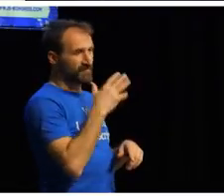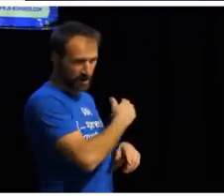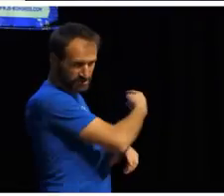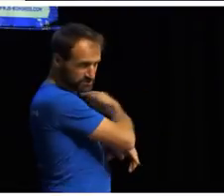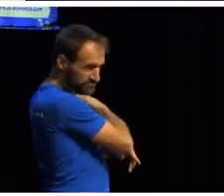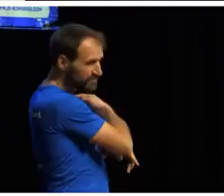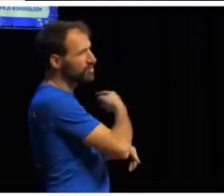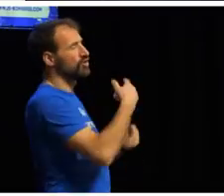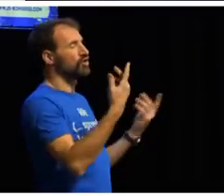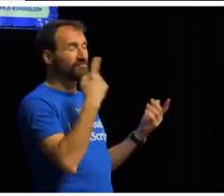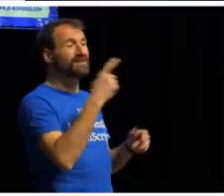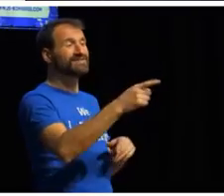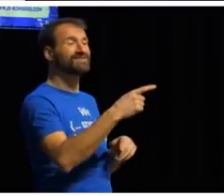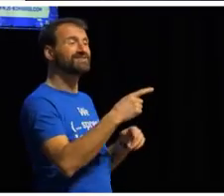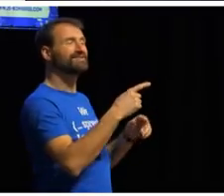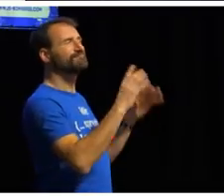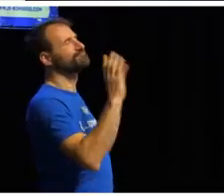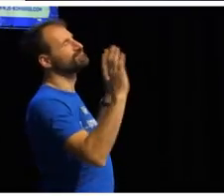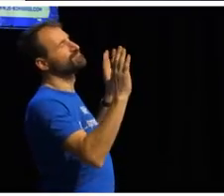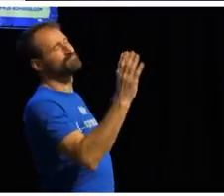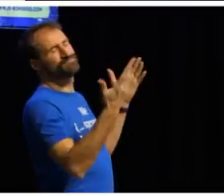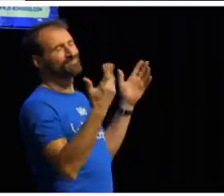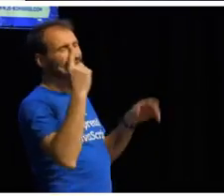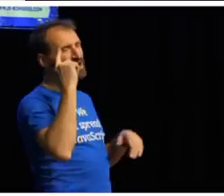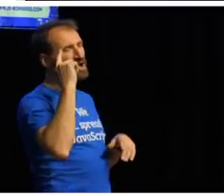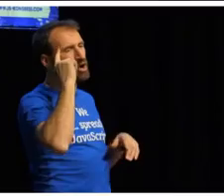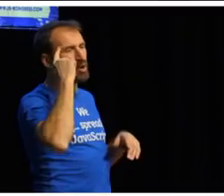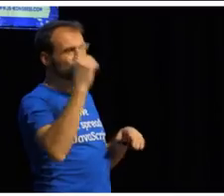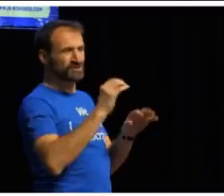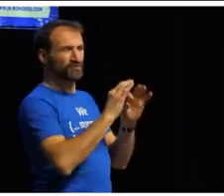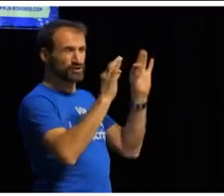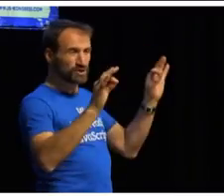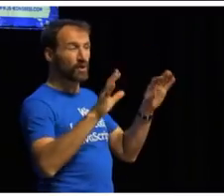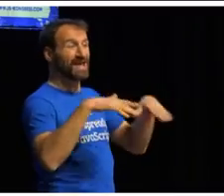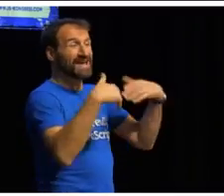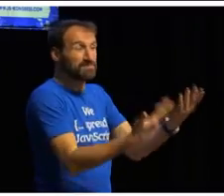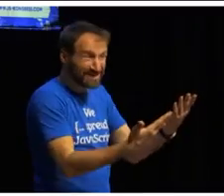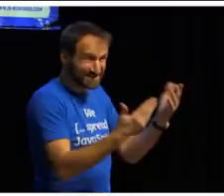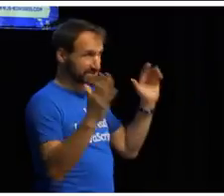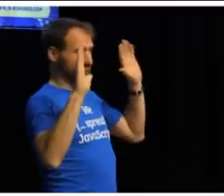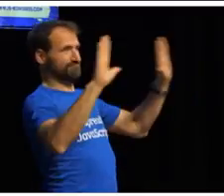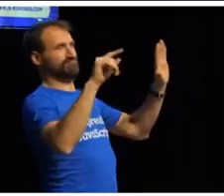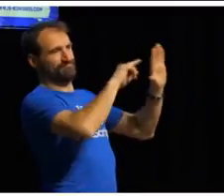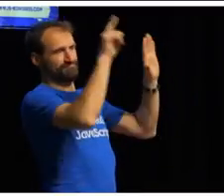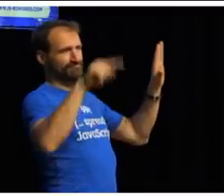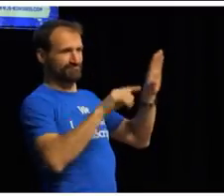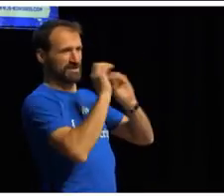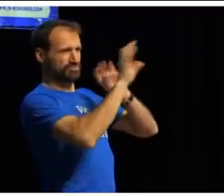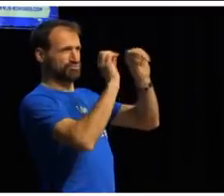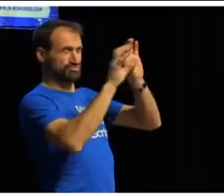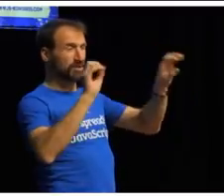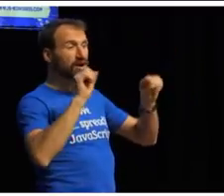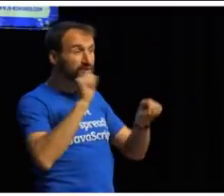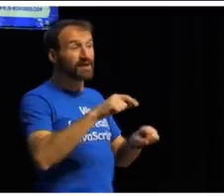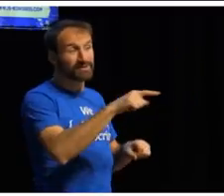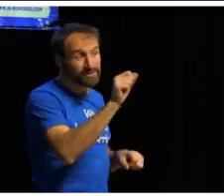If you put your results of the logical function in a plane like this, you can think of a neuron being able